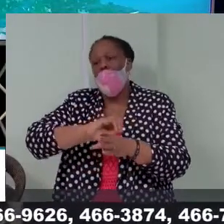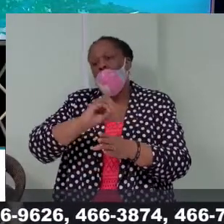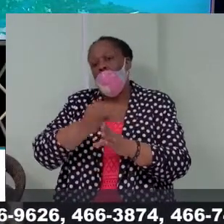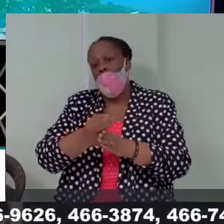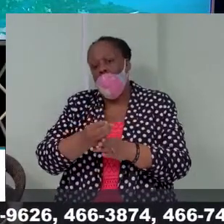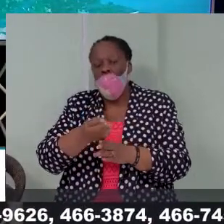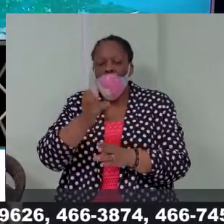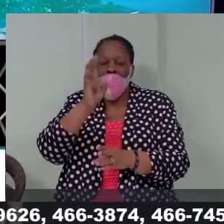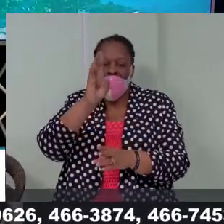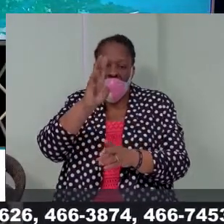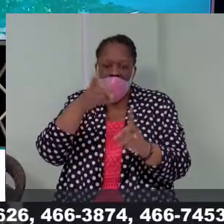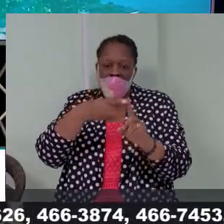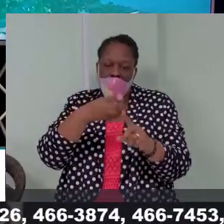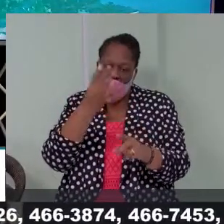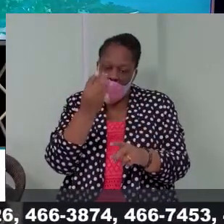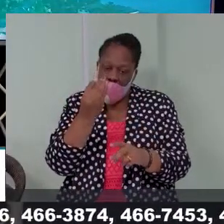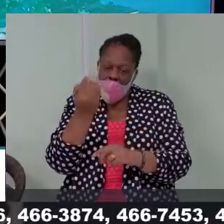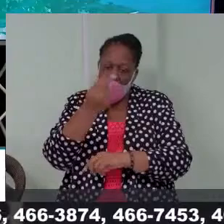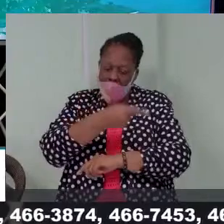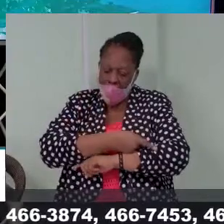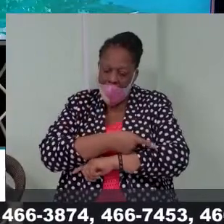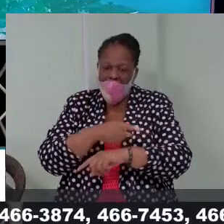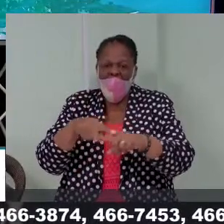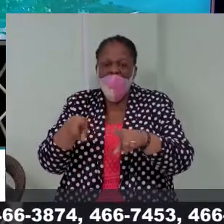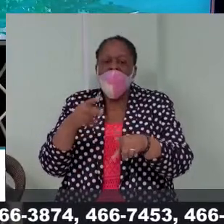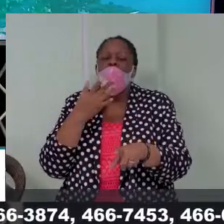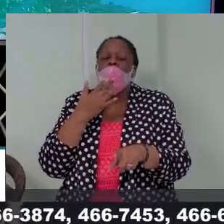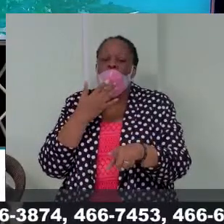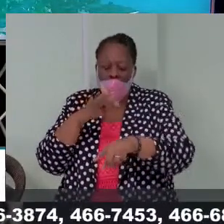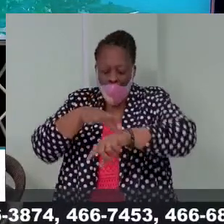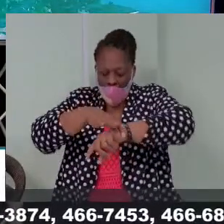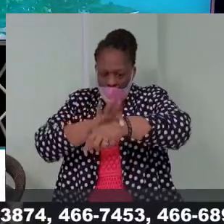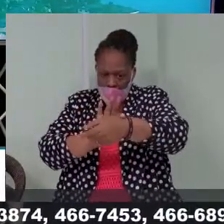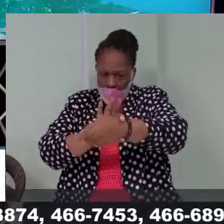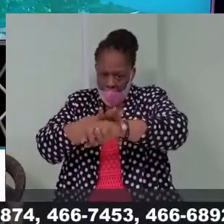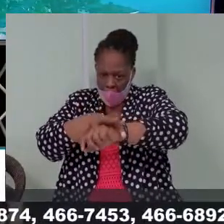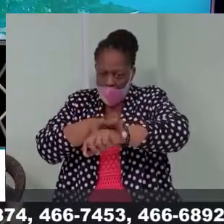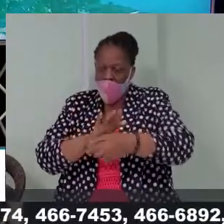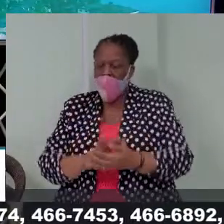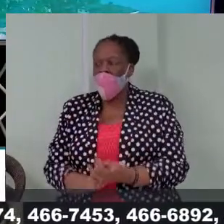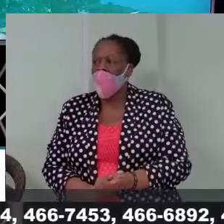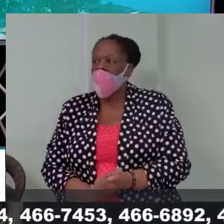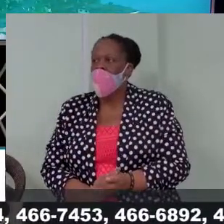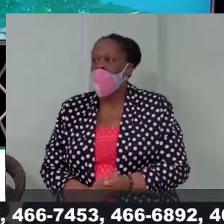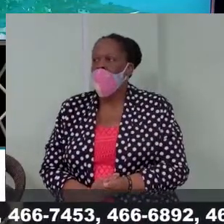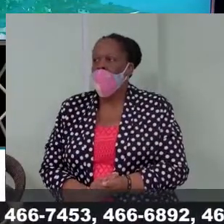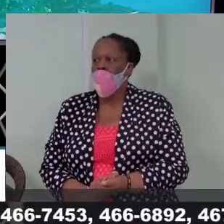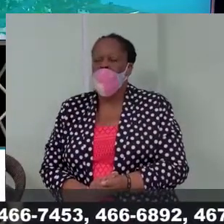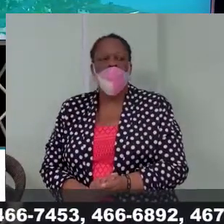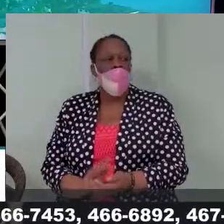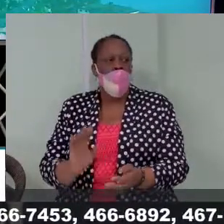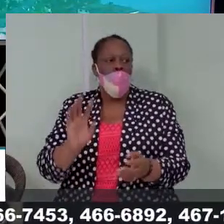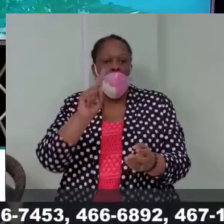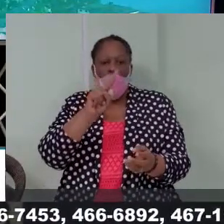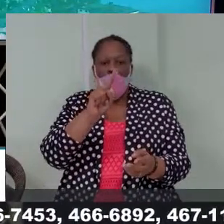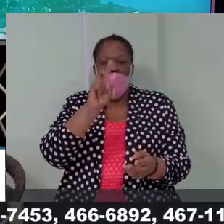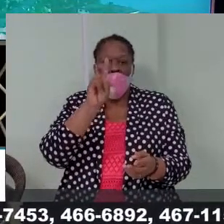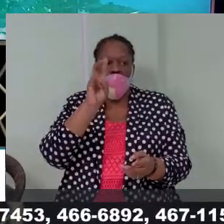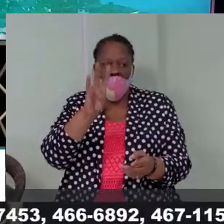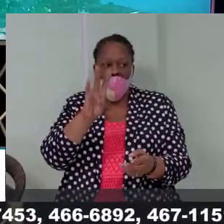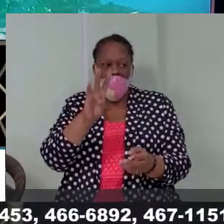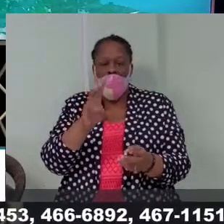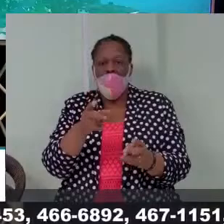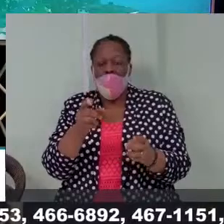system has been working, and we have not had any instance whereby an individual, have escaped